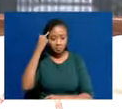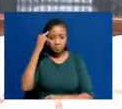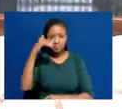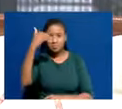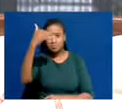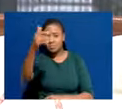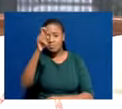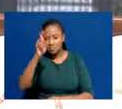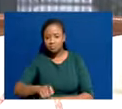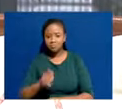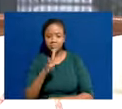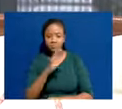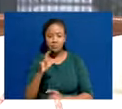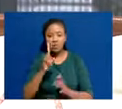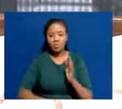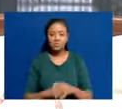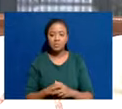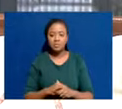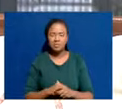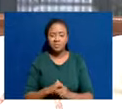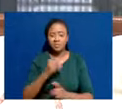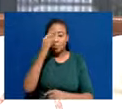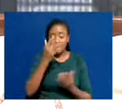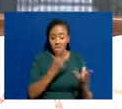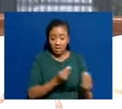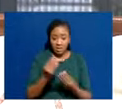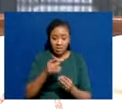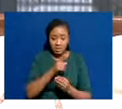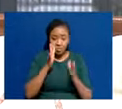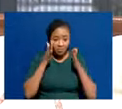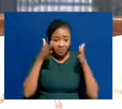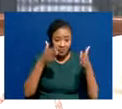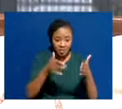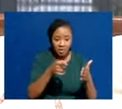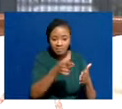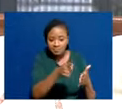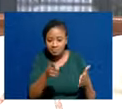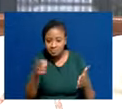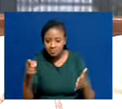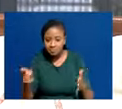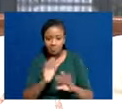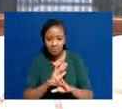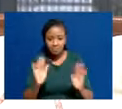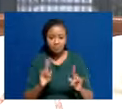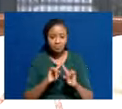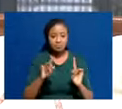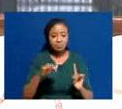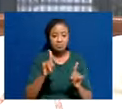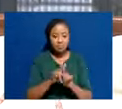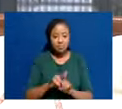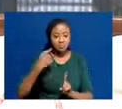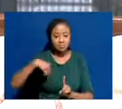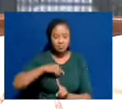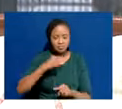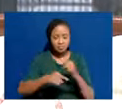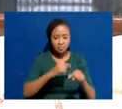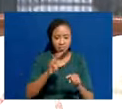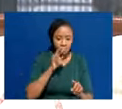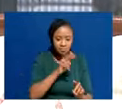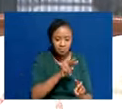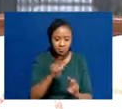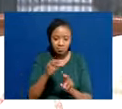it must be. Because it's very easy to focus just looking back. We look back so that we can see forward. But let's not be